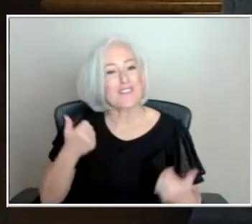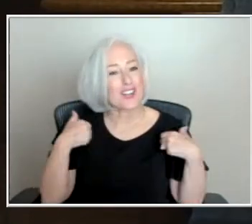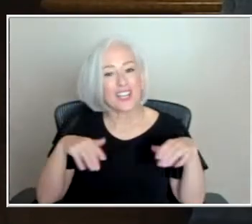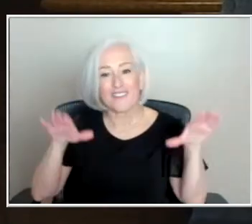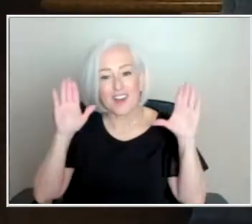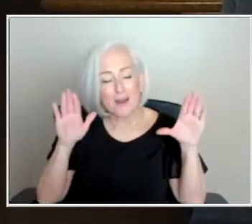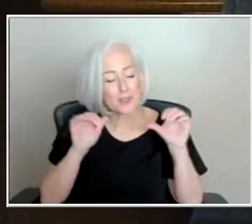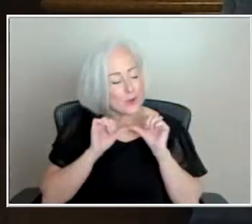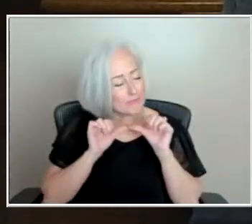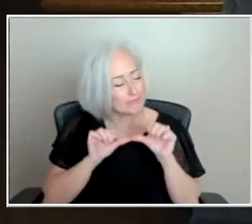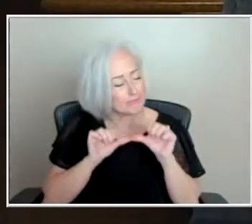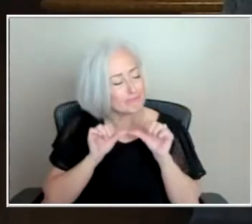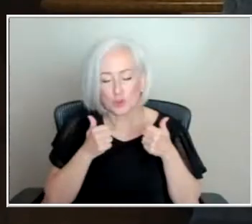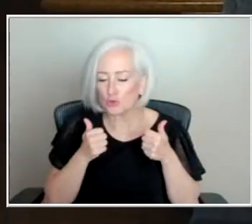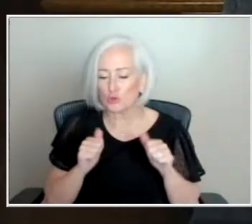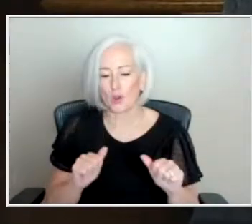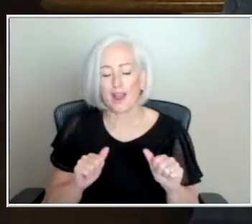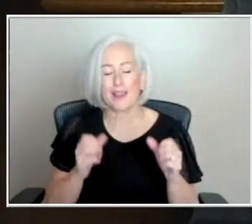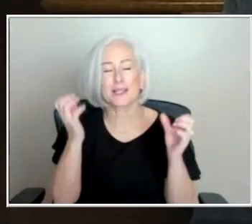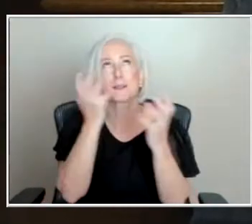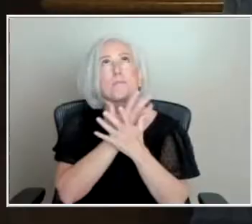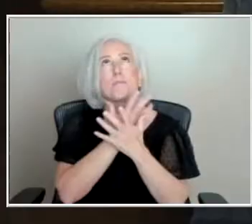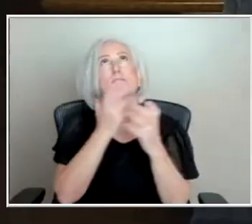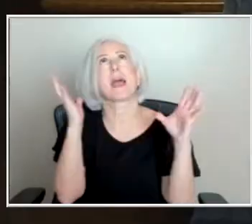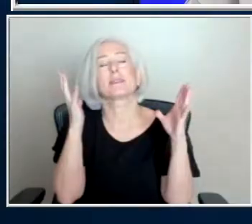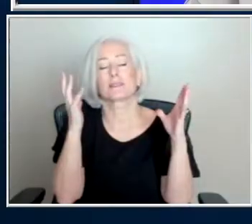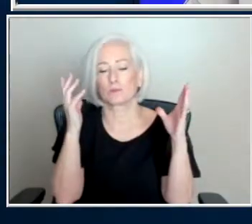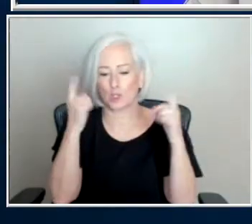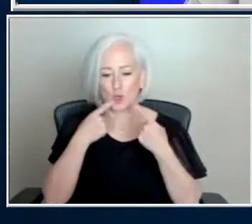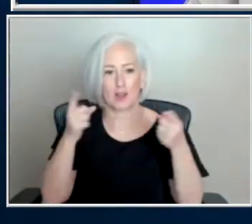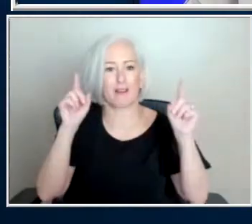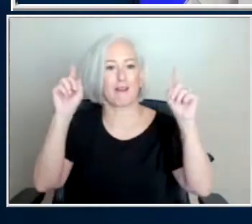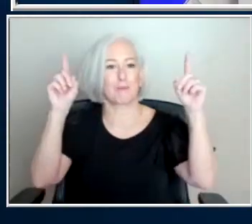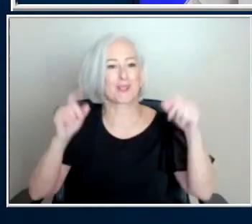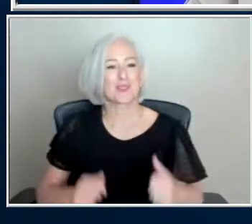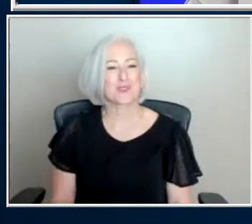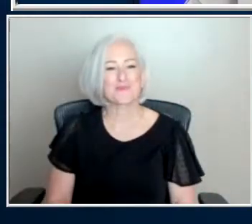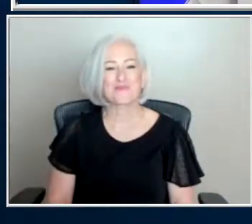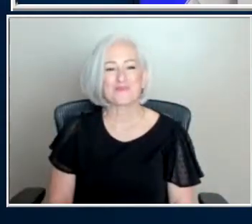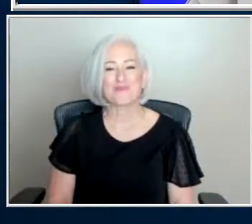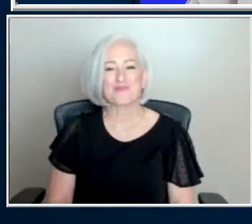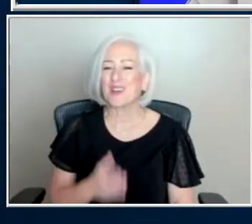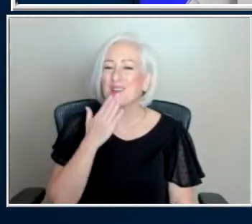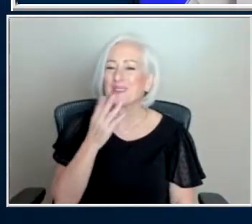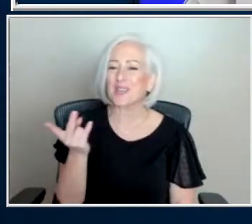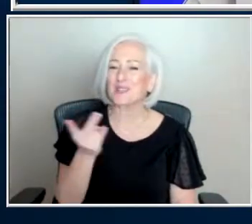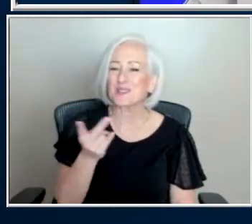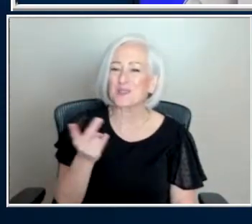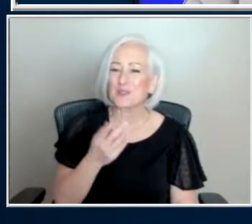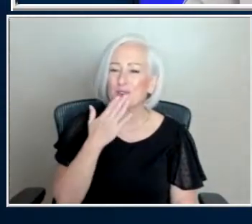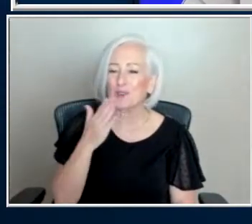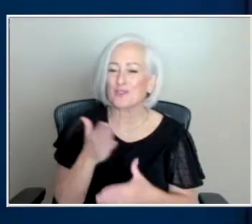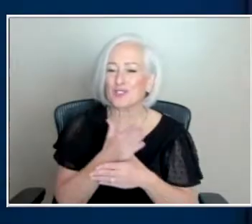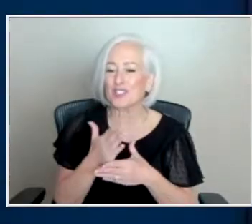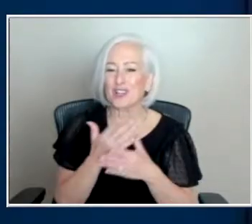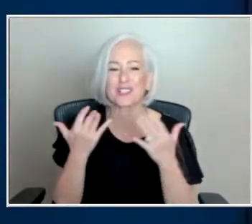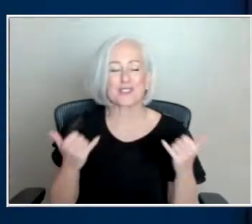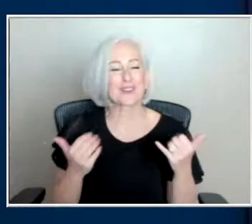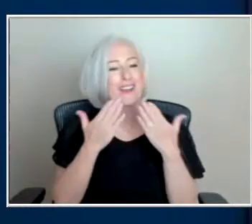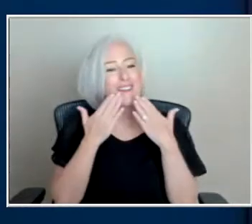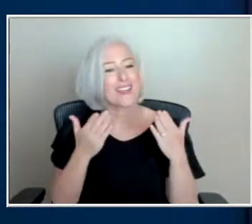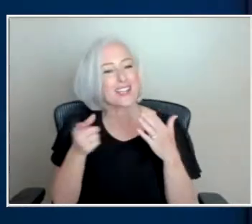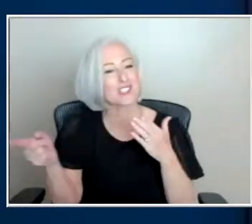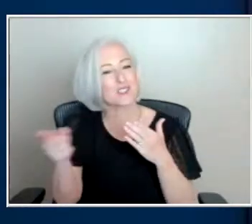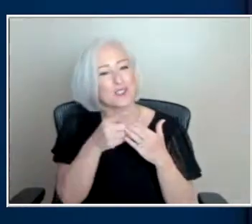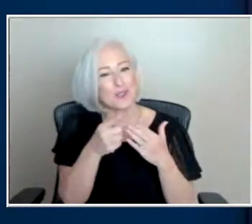keep trying, it's amazing what you can accomplish. Thank you both. We appreciate you sharing today. Thanks to our viewers and your